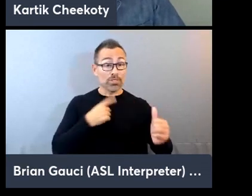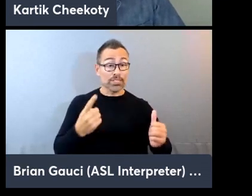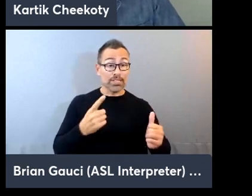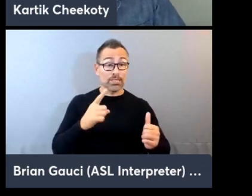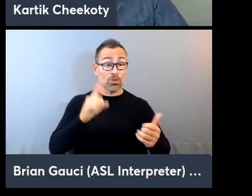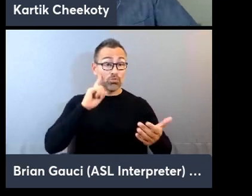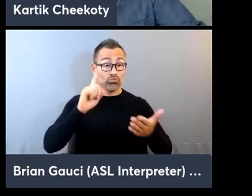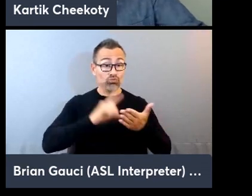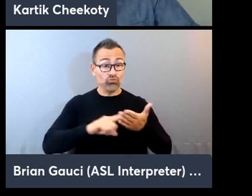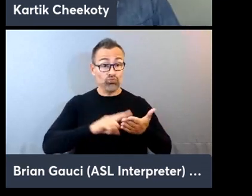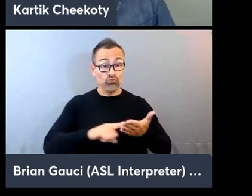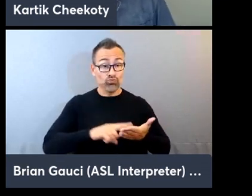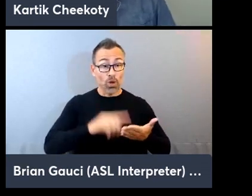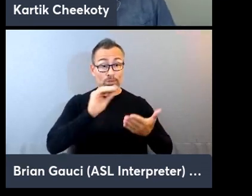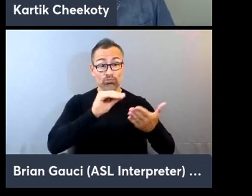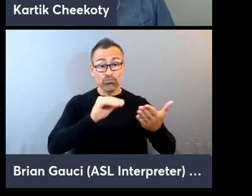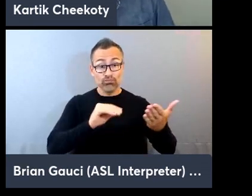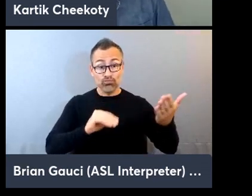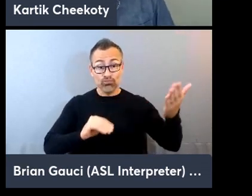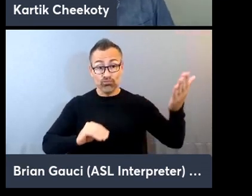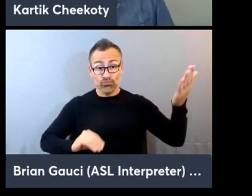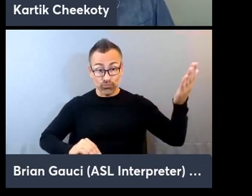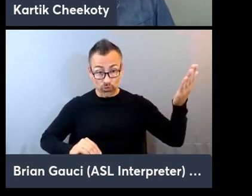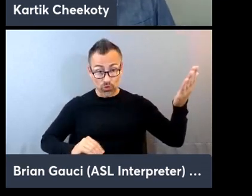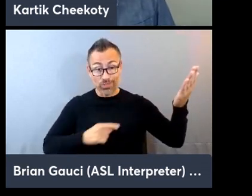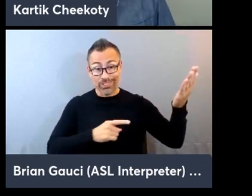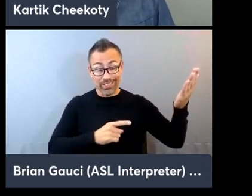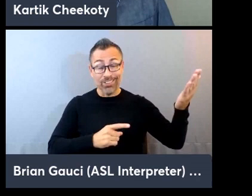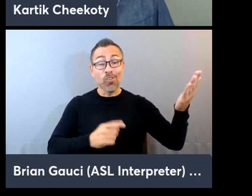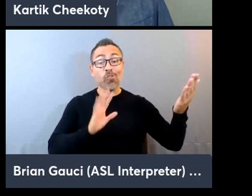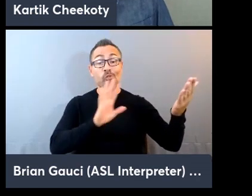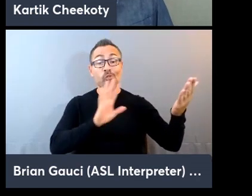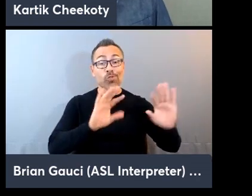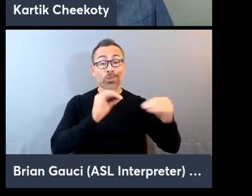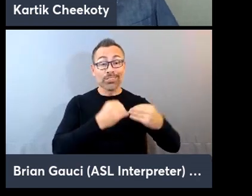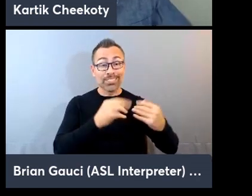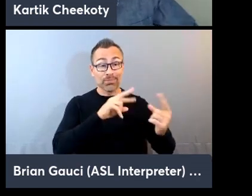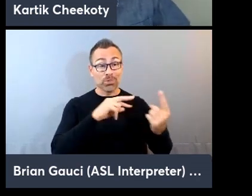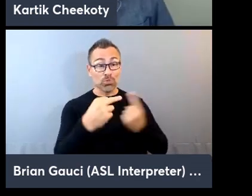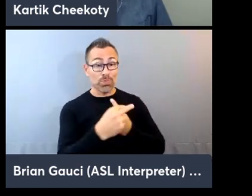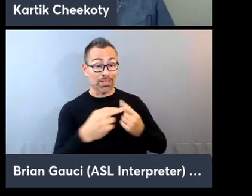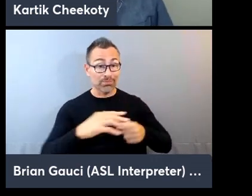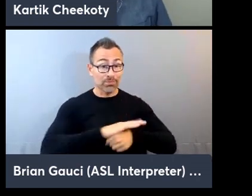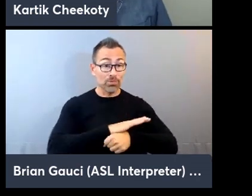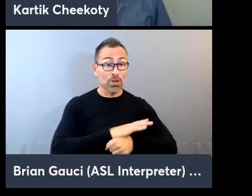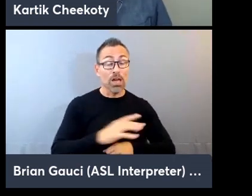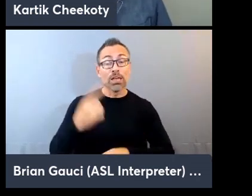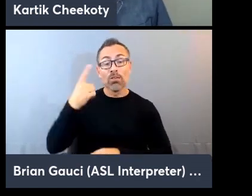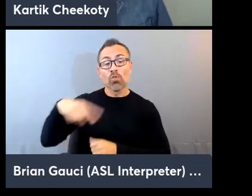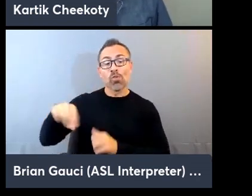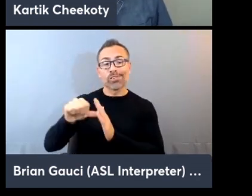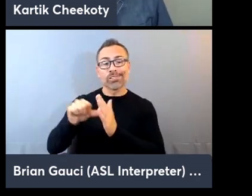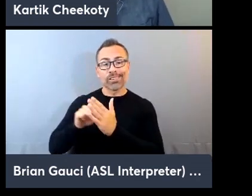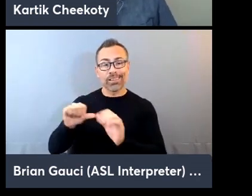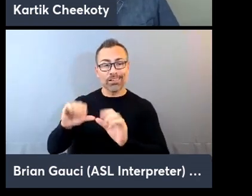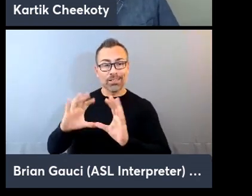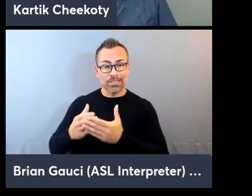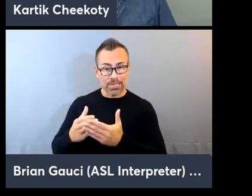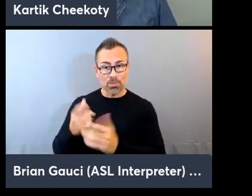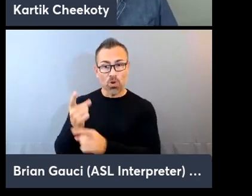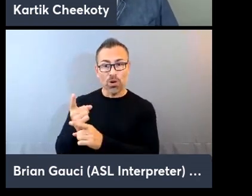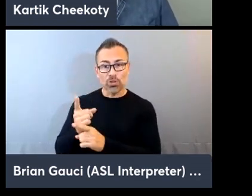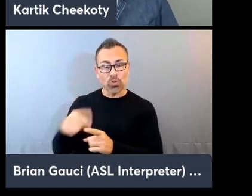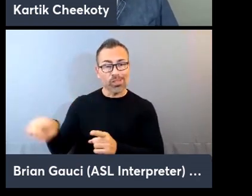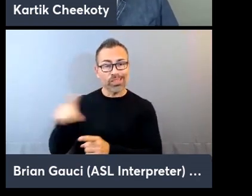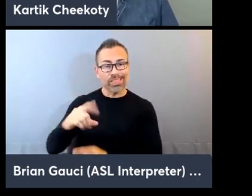a decision from your entire organization perspective, and for your account team to actually know